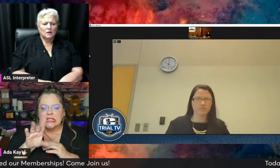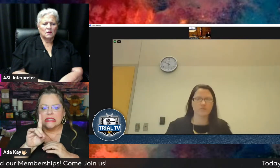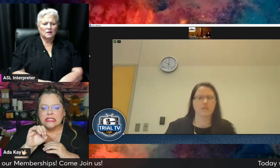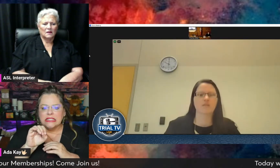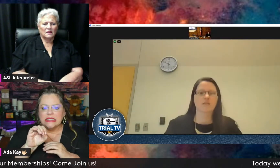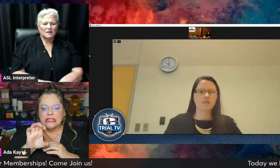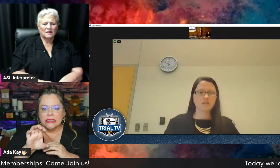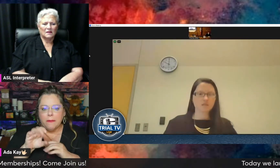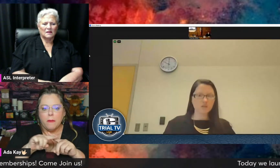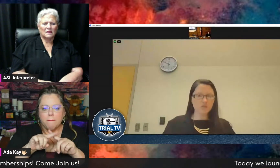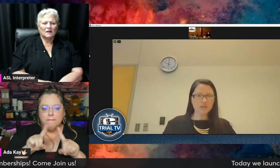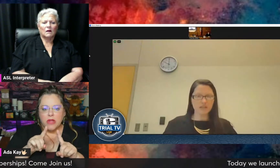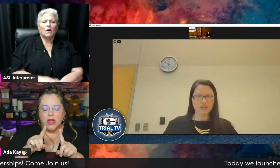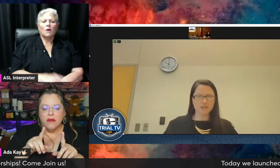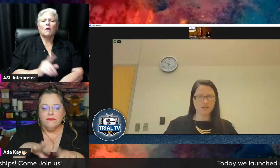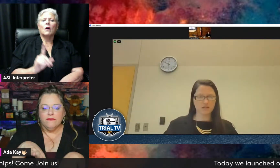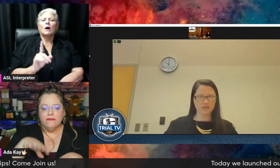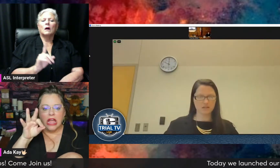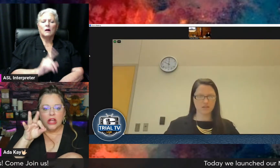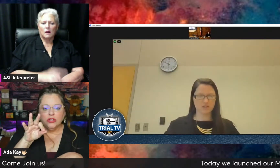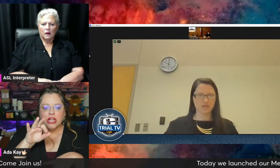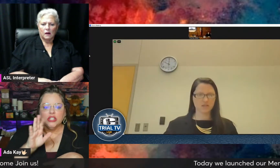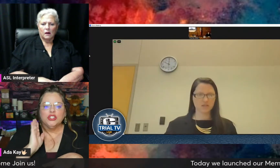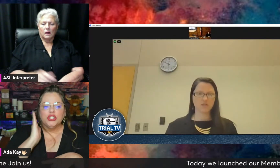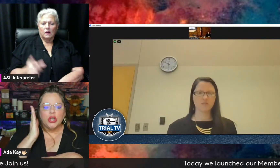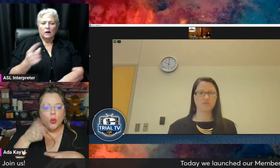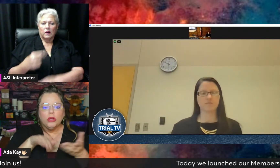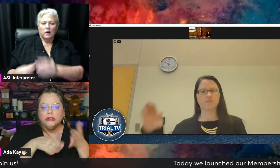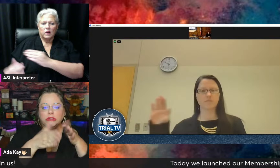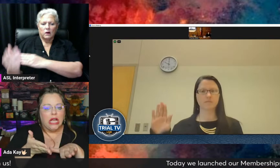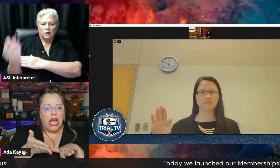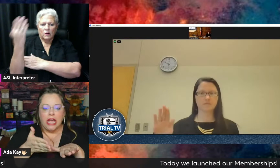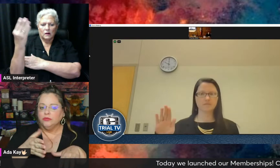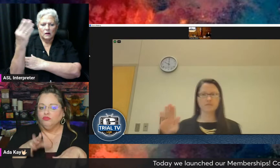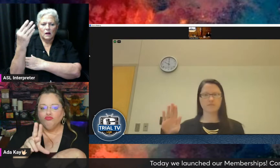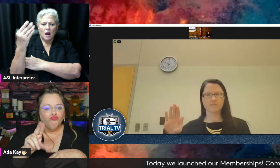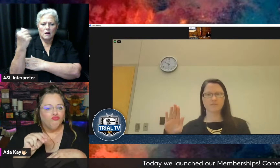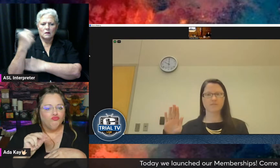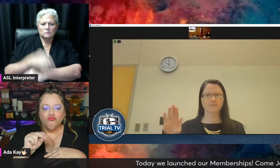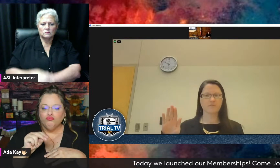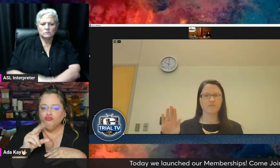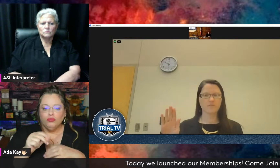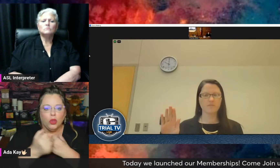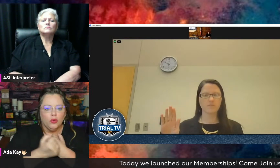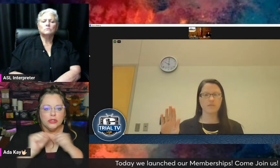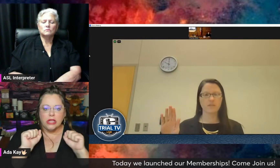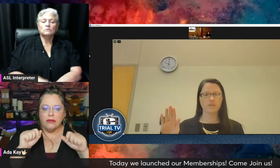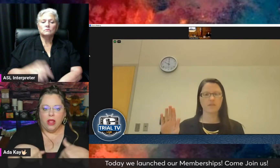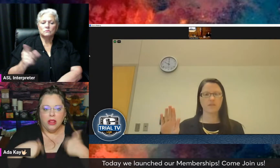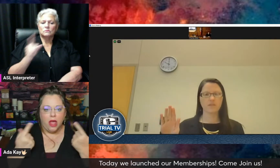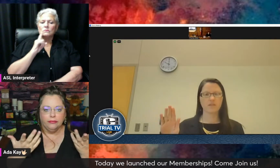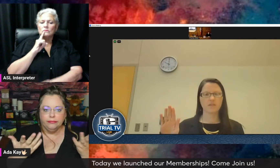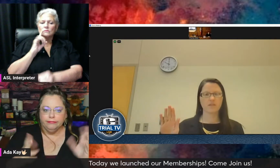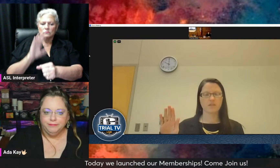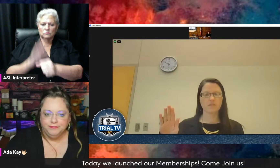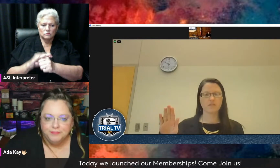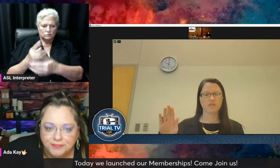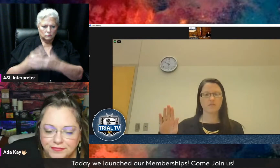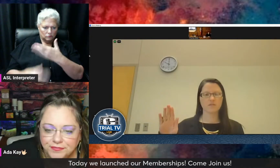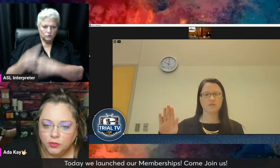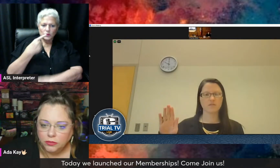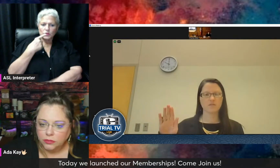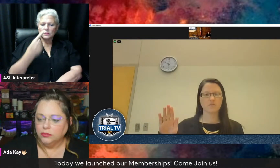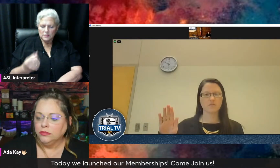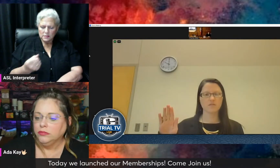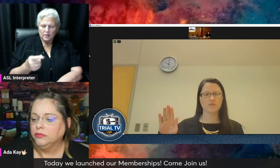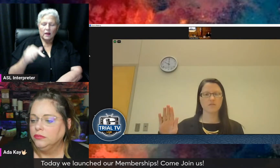Good morning. Good morning. Can you raise your right hand for me, please? Do you swear or affirm that the testimony you give in this matter